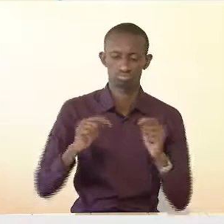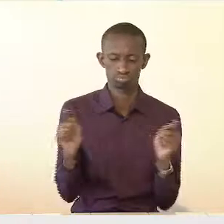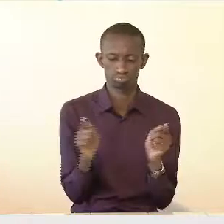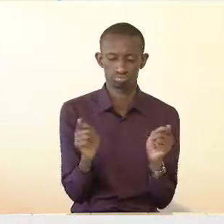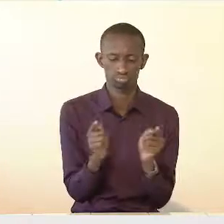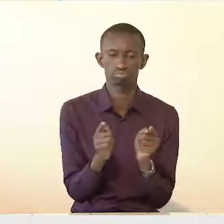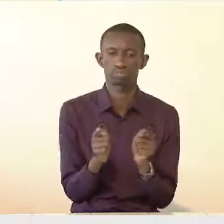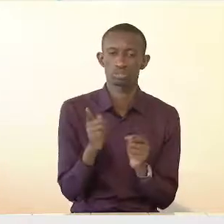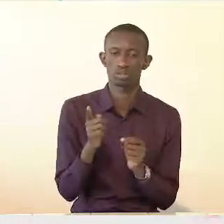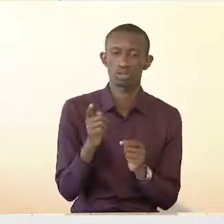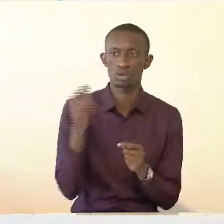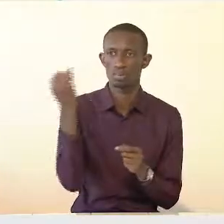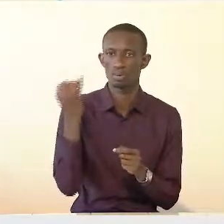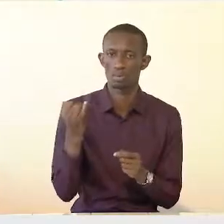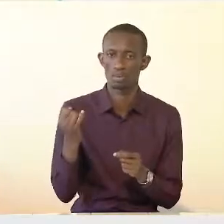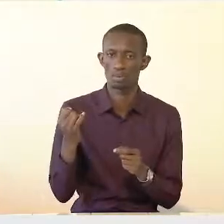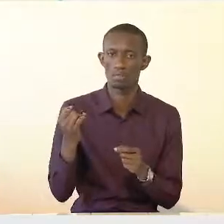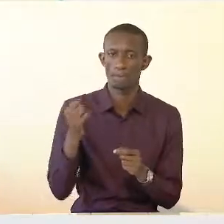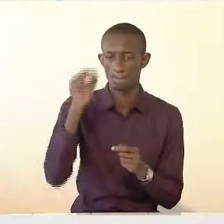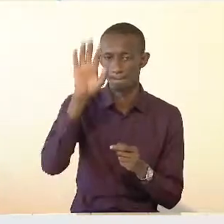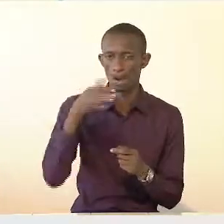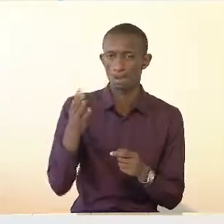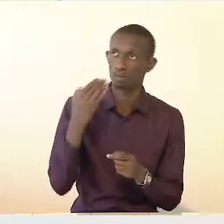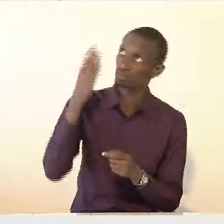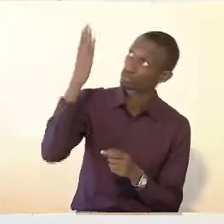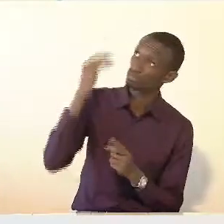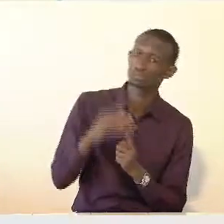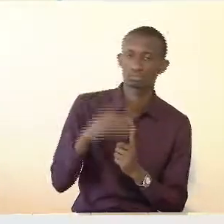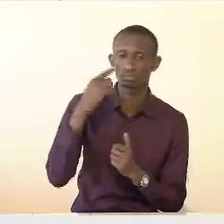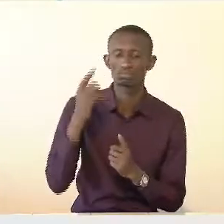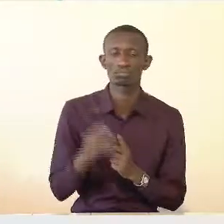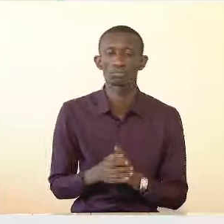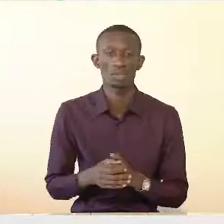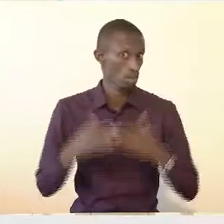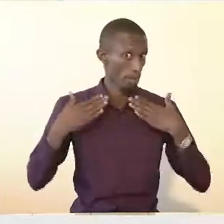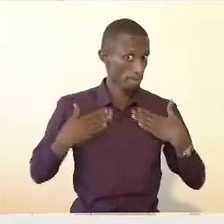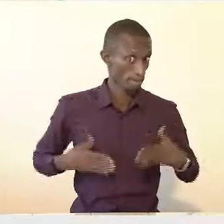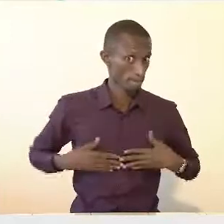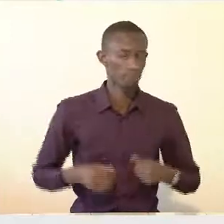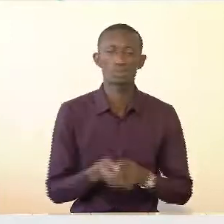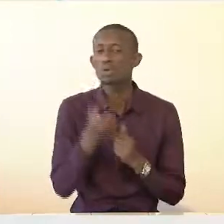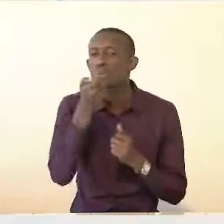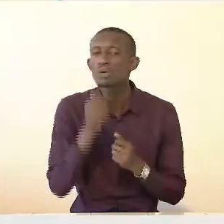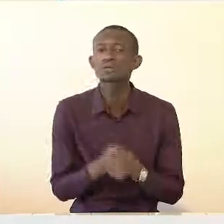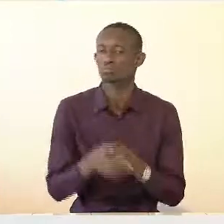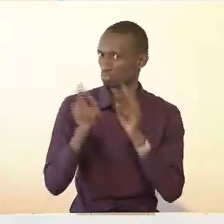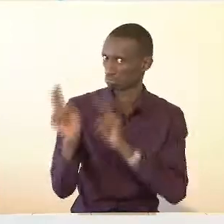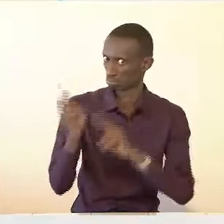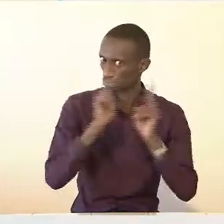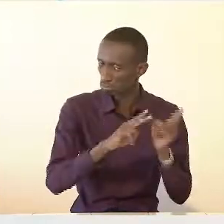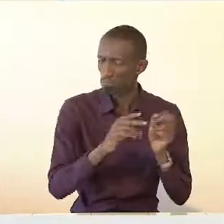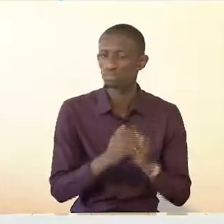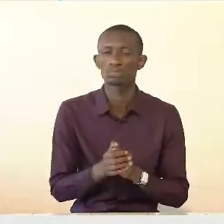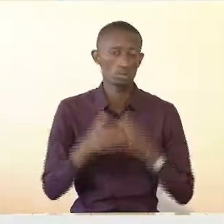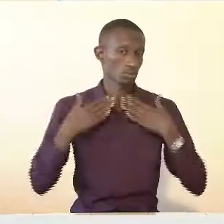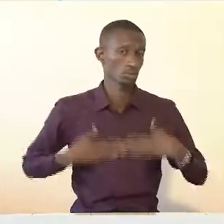diagram that shows the whole process. We see the body temperature is the normal body temperature. Here I can talk about the body